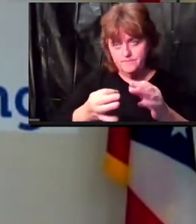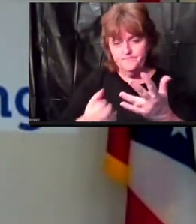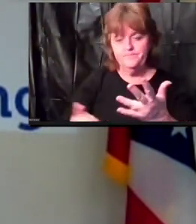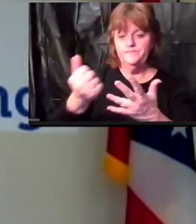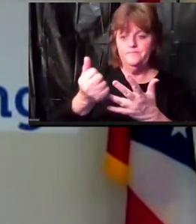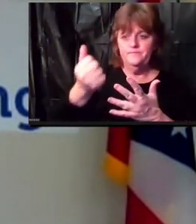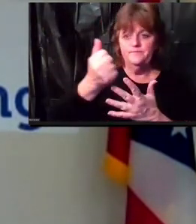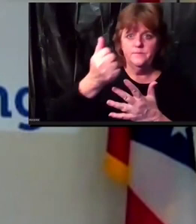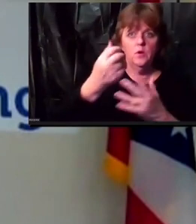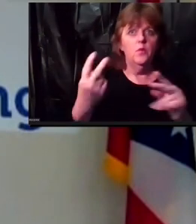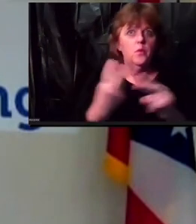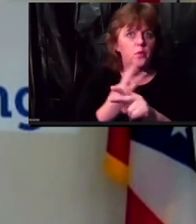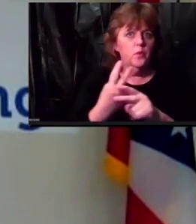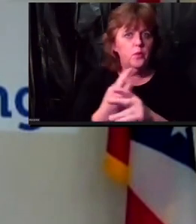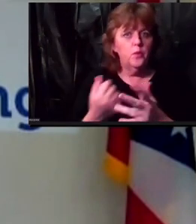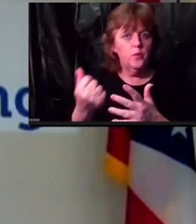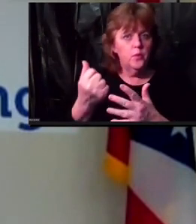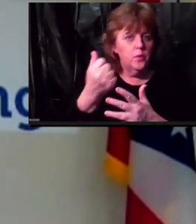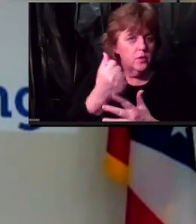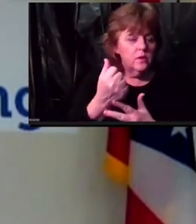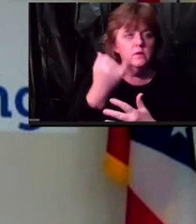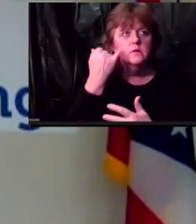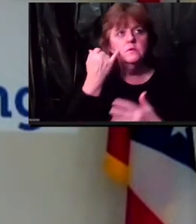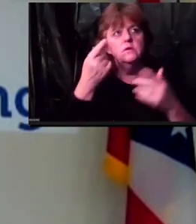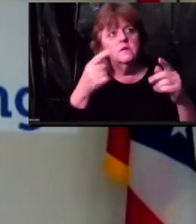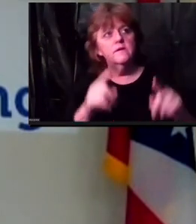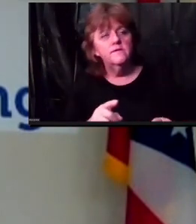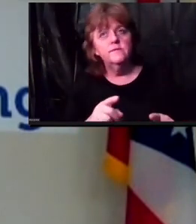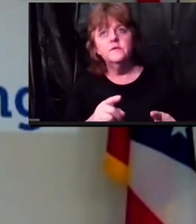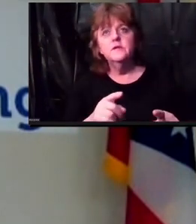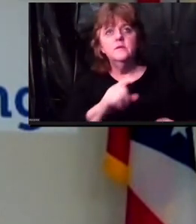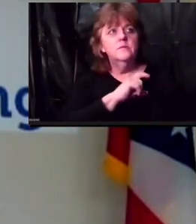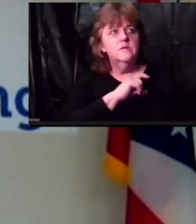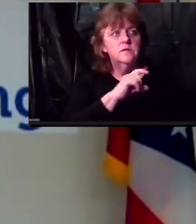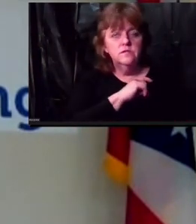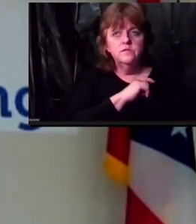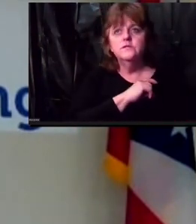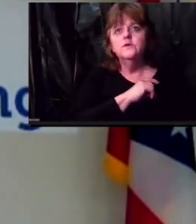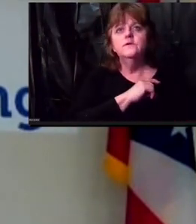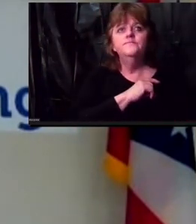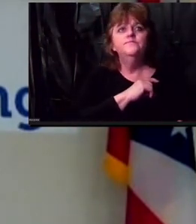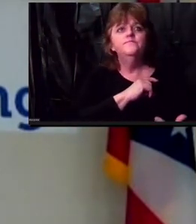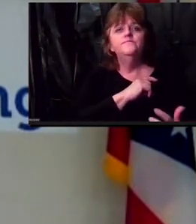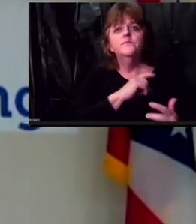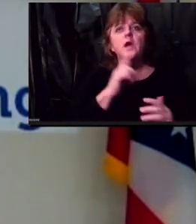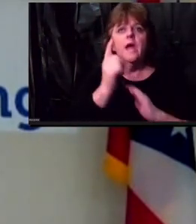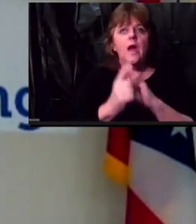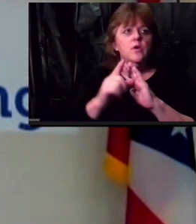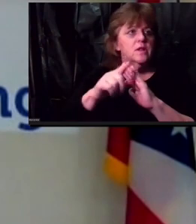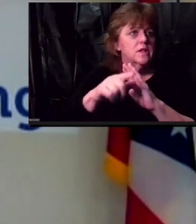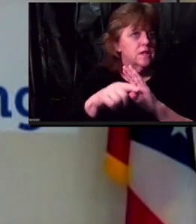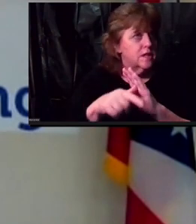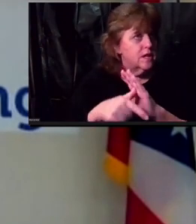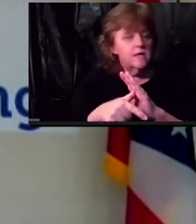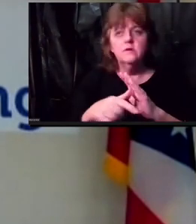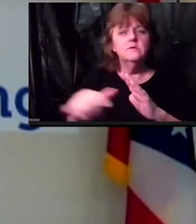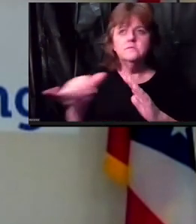If an officer is again experienced an encounter, say within the same within an hour that